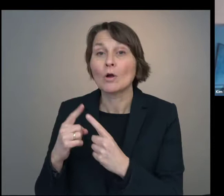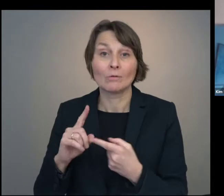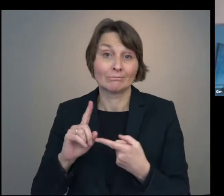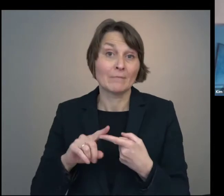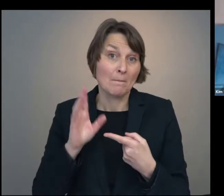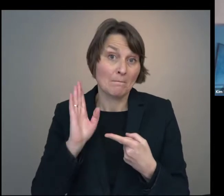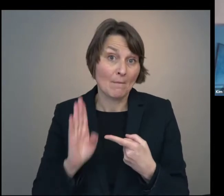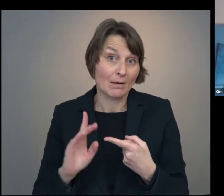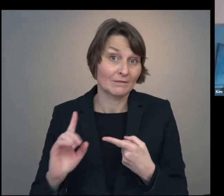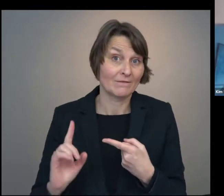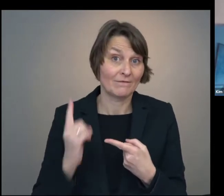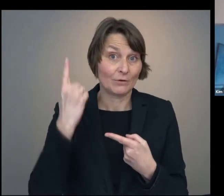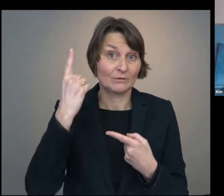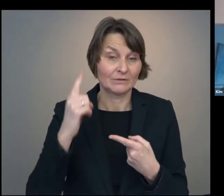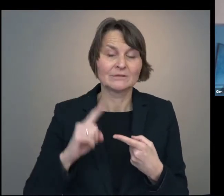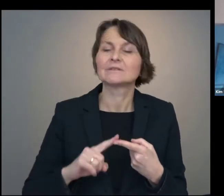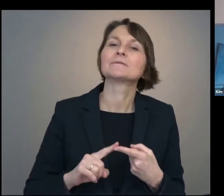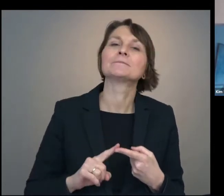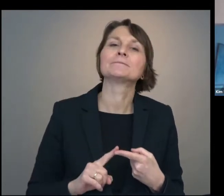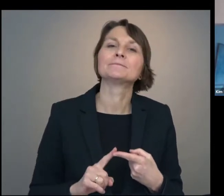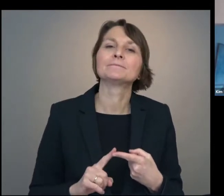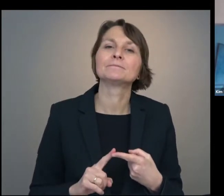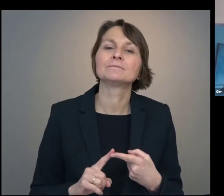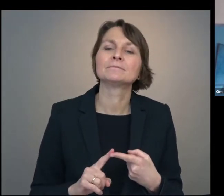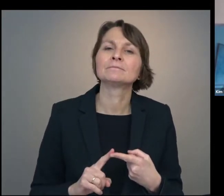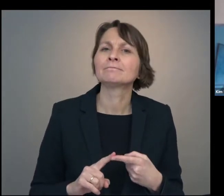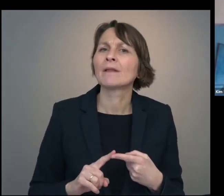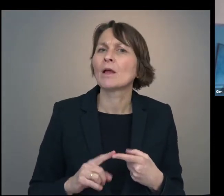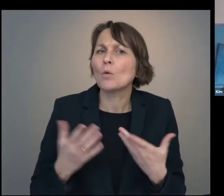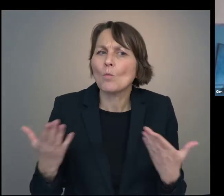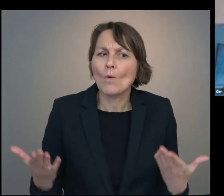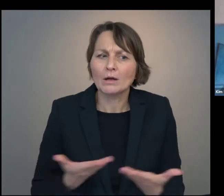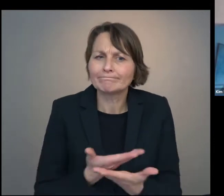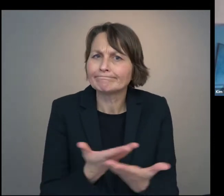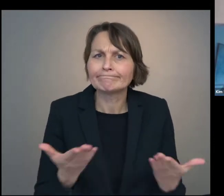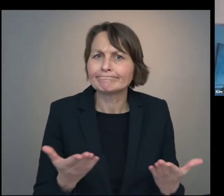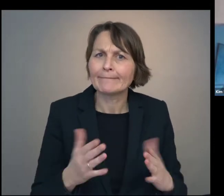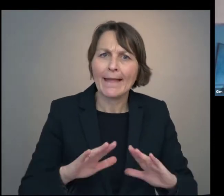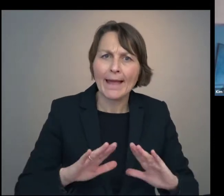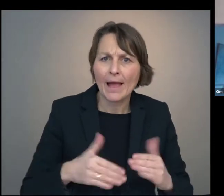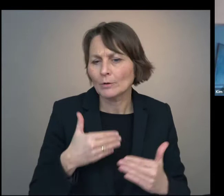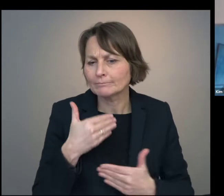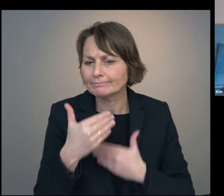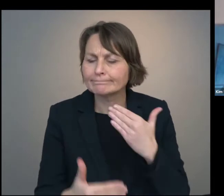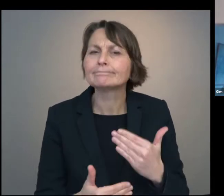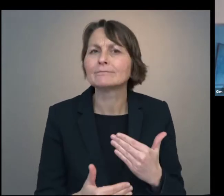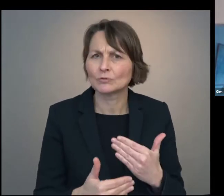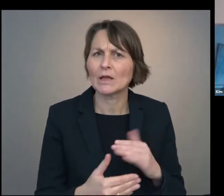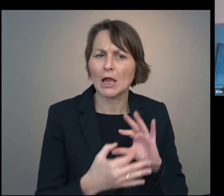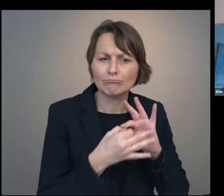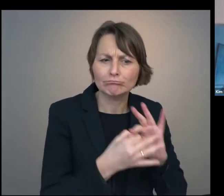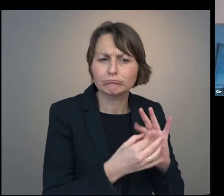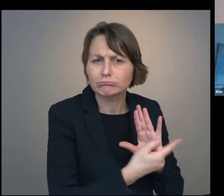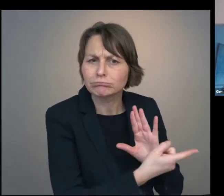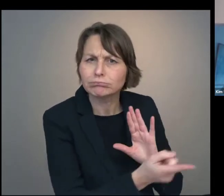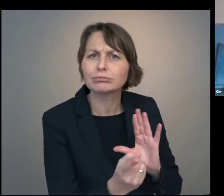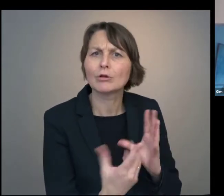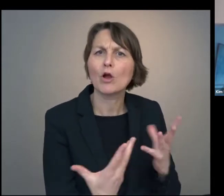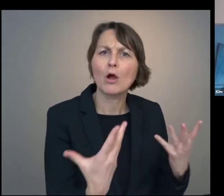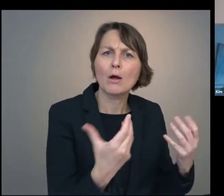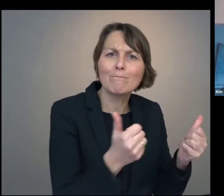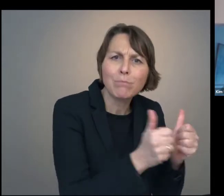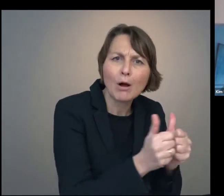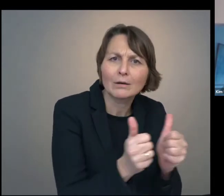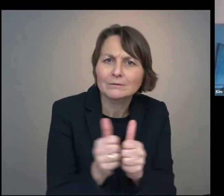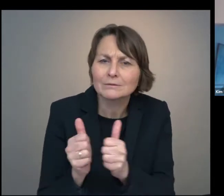constraint, and the things that we are doing is done very much in close collaboration with users,